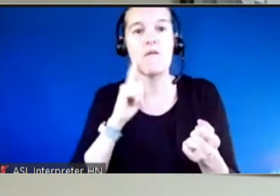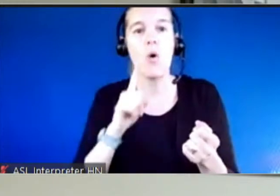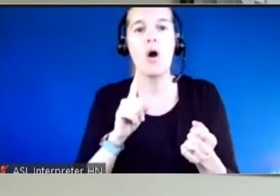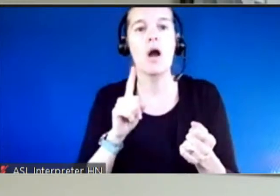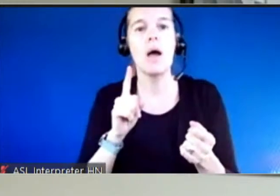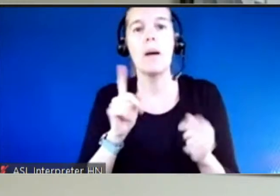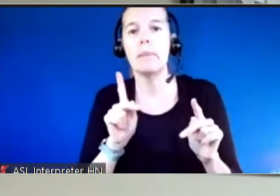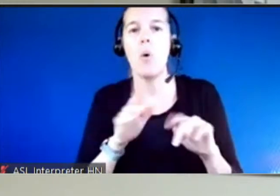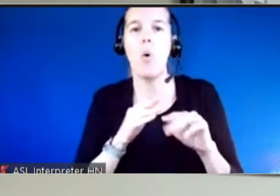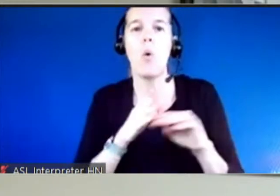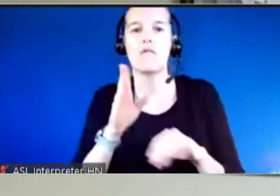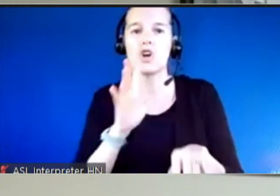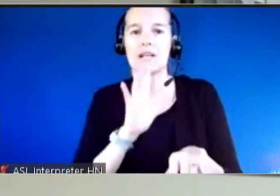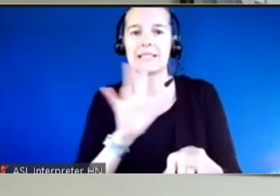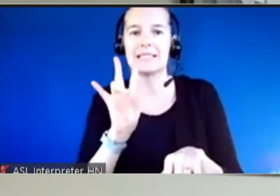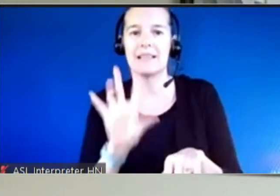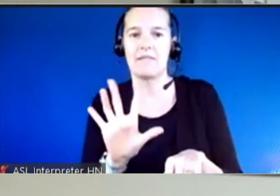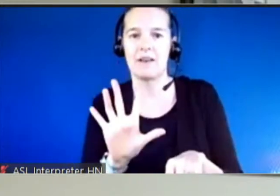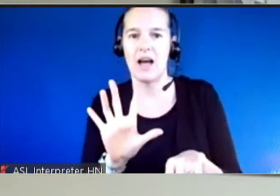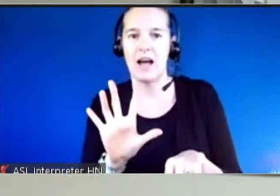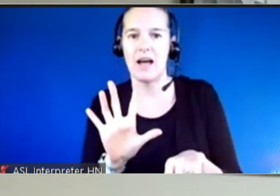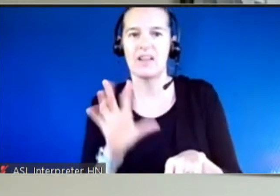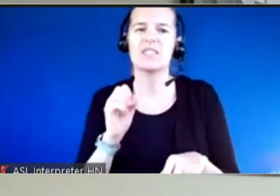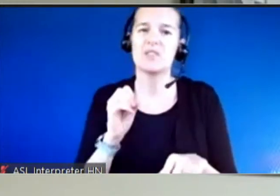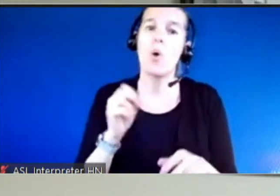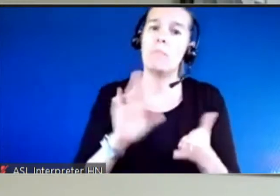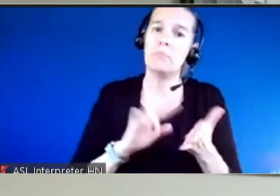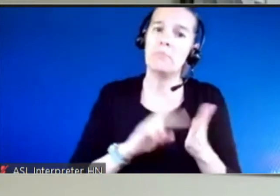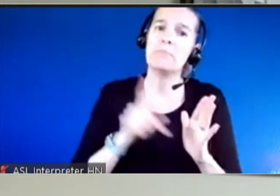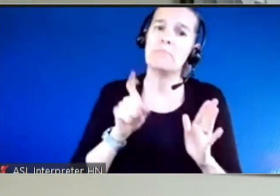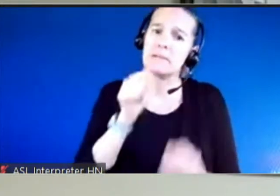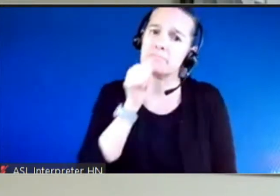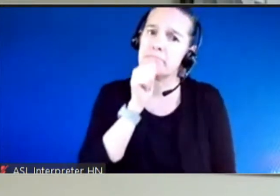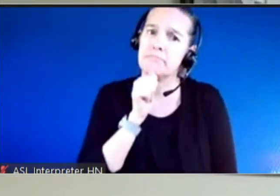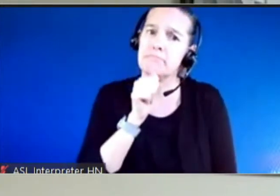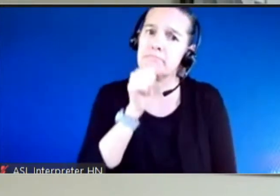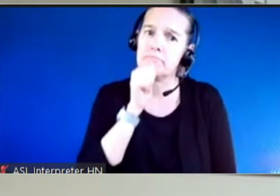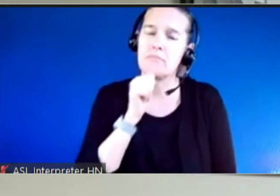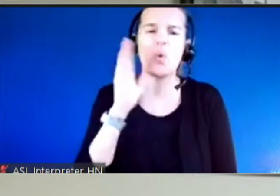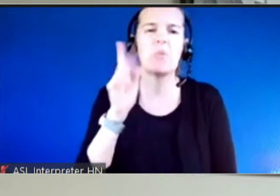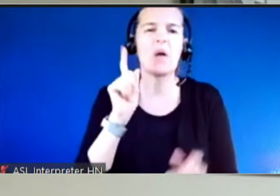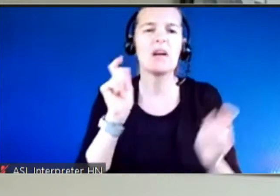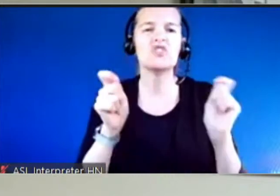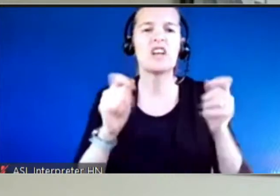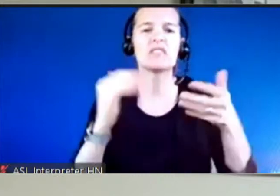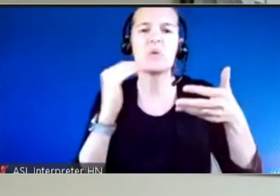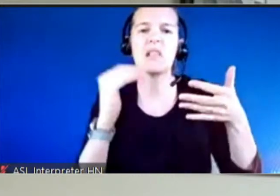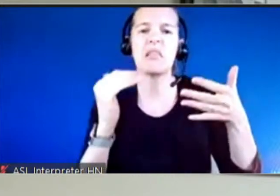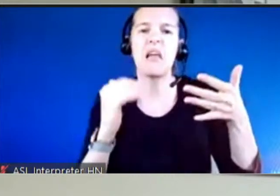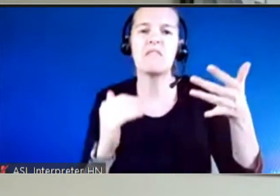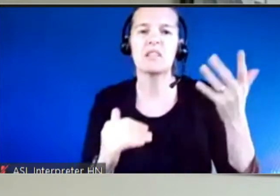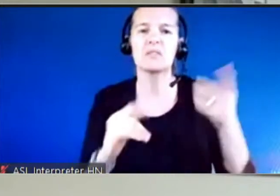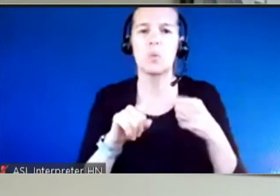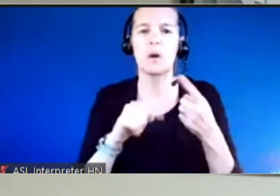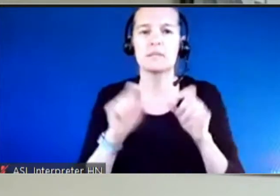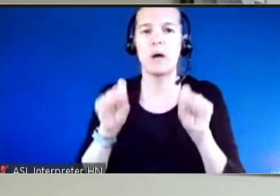bear with us. And we will work with adjusting our tiers as it becomes possible to vaccinate more of our